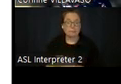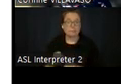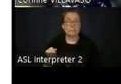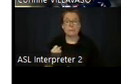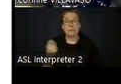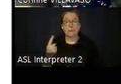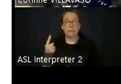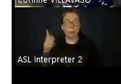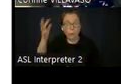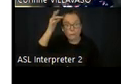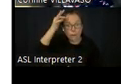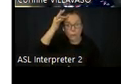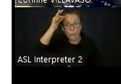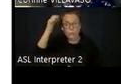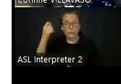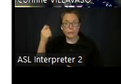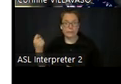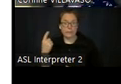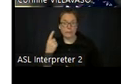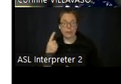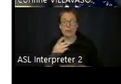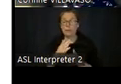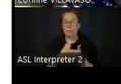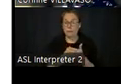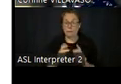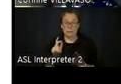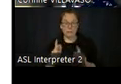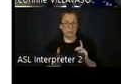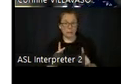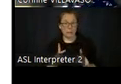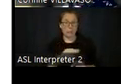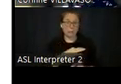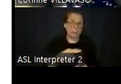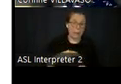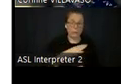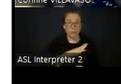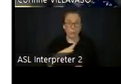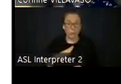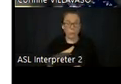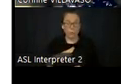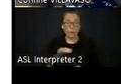federally. Like those people, some people, either staff or board membership